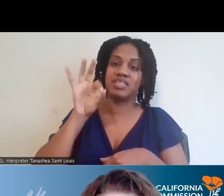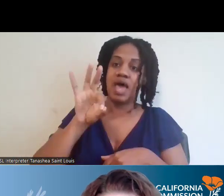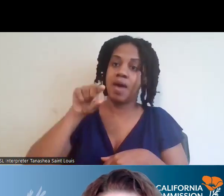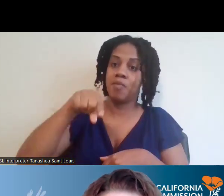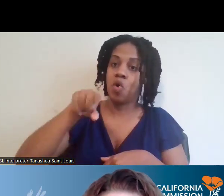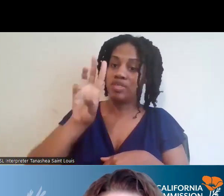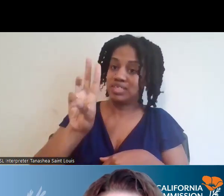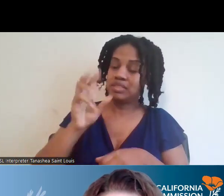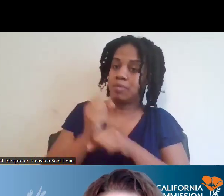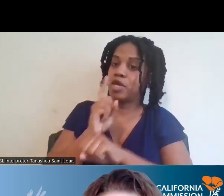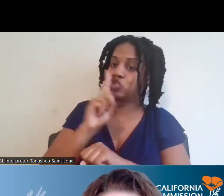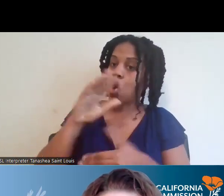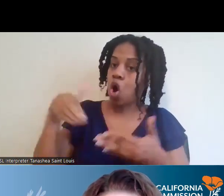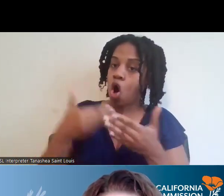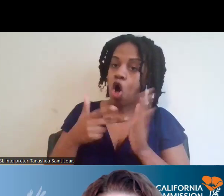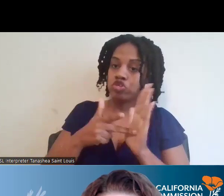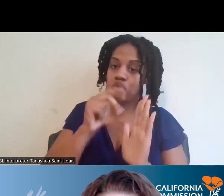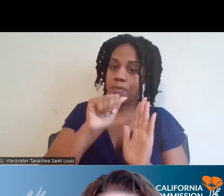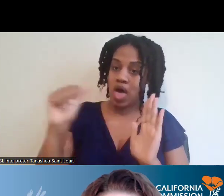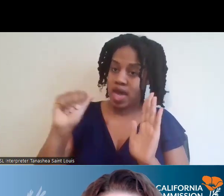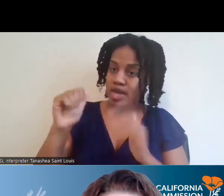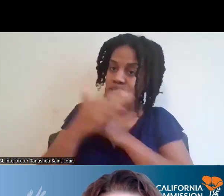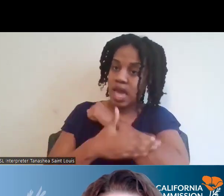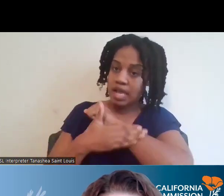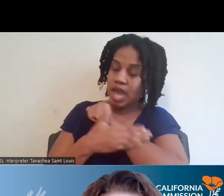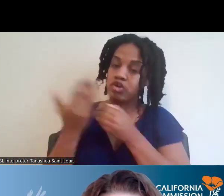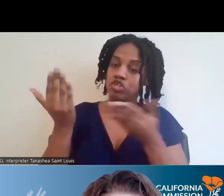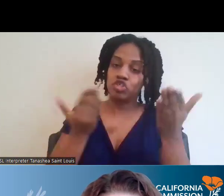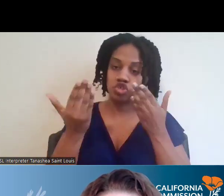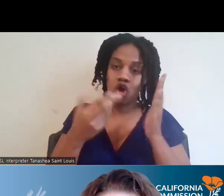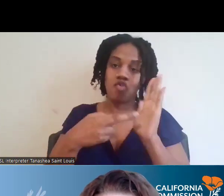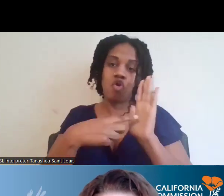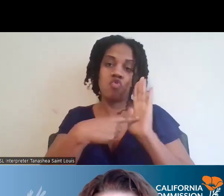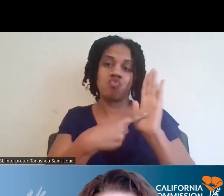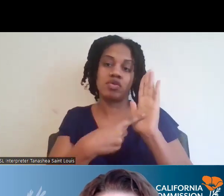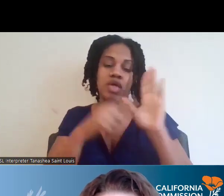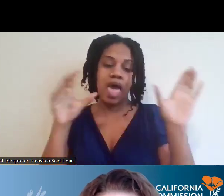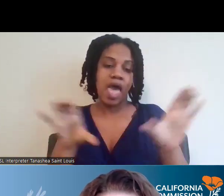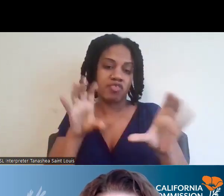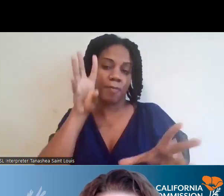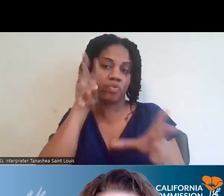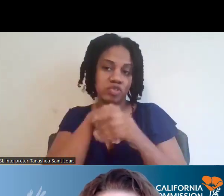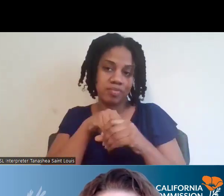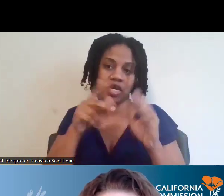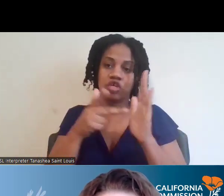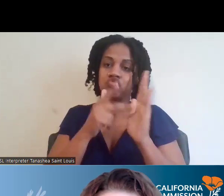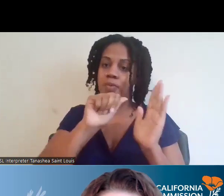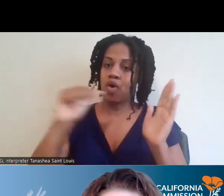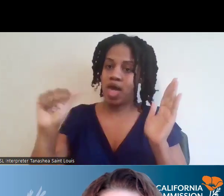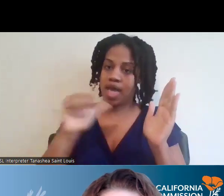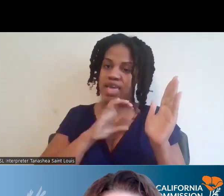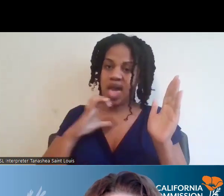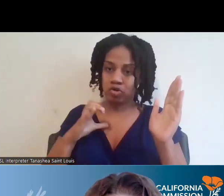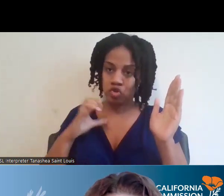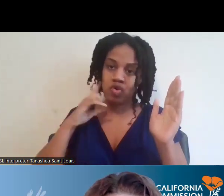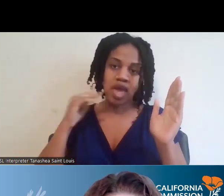to ensure all AAAs and counties served are represented on and actively participating in the AAA Council of California,